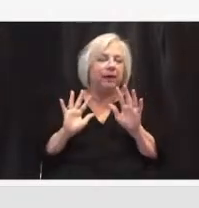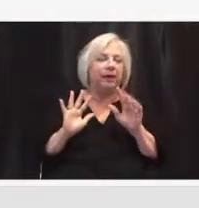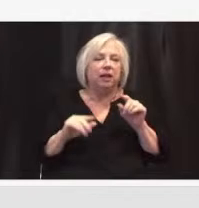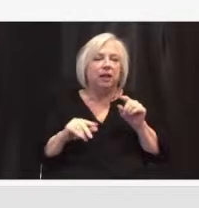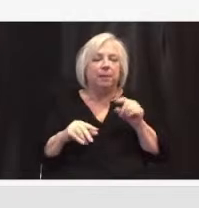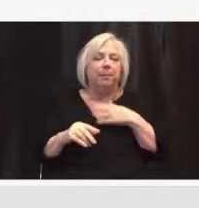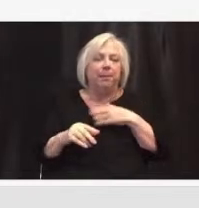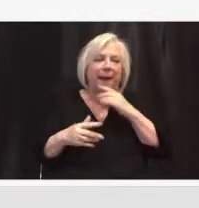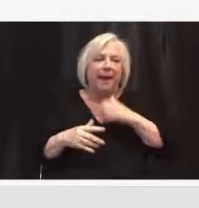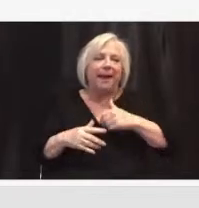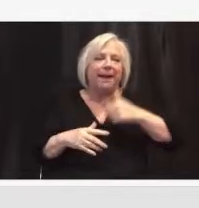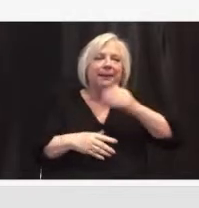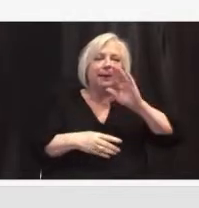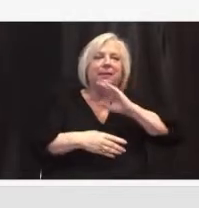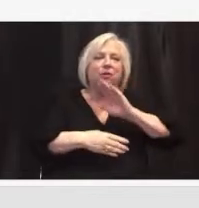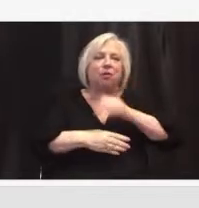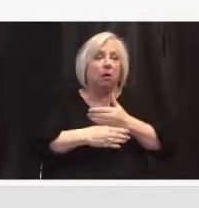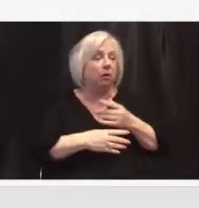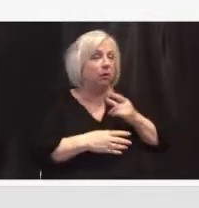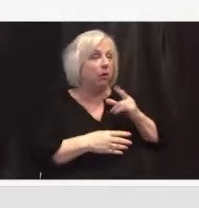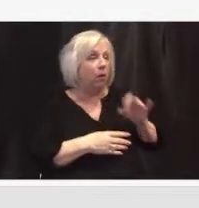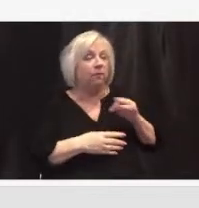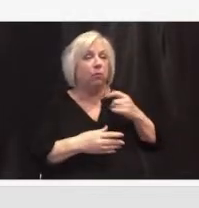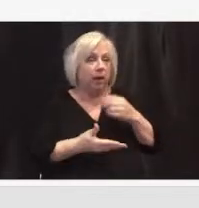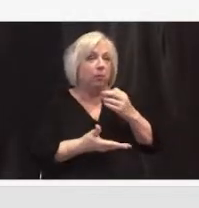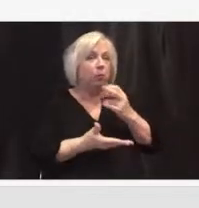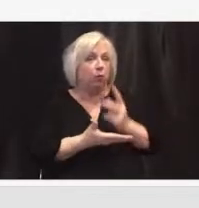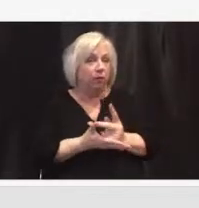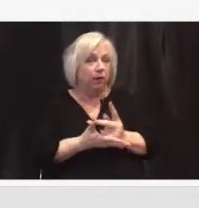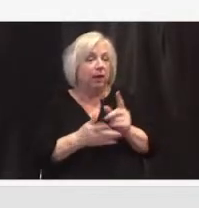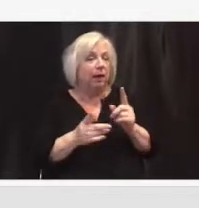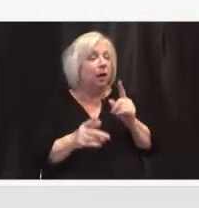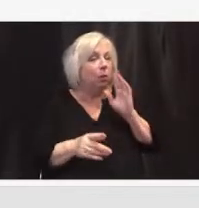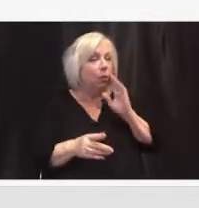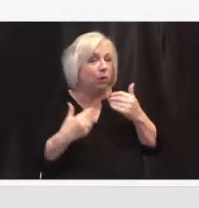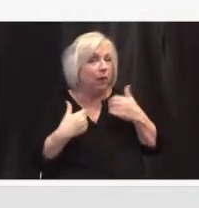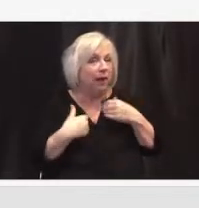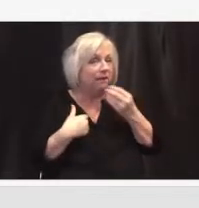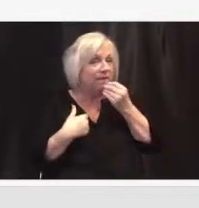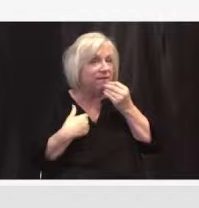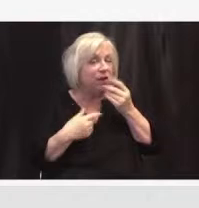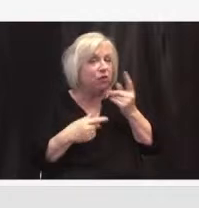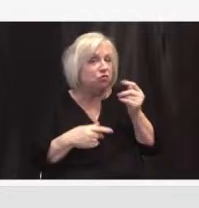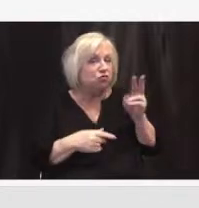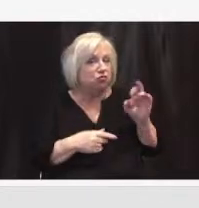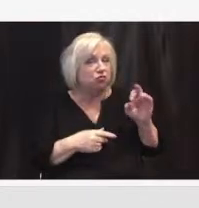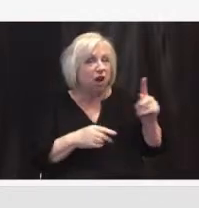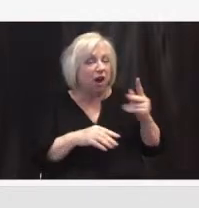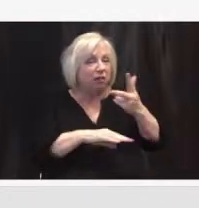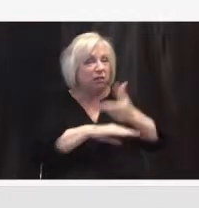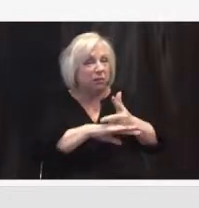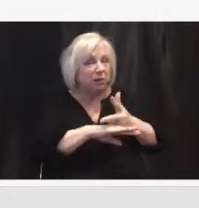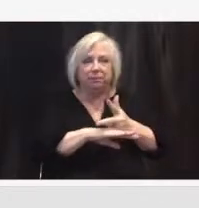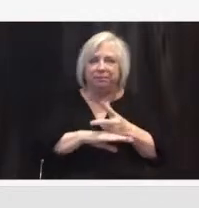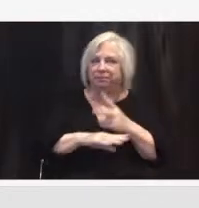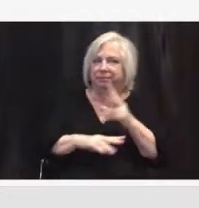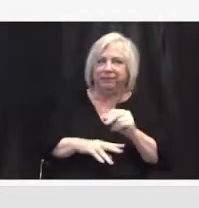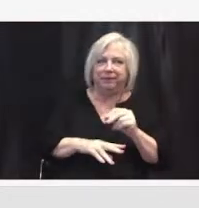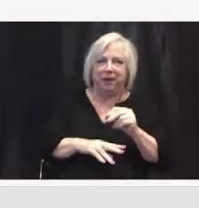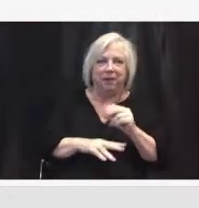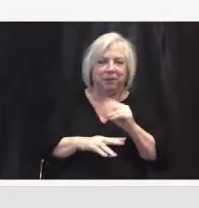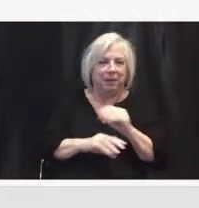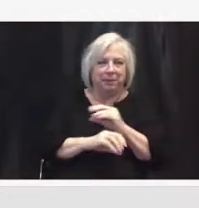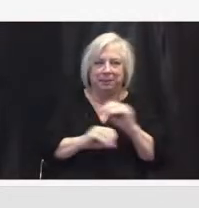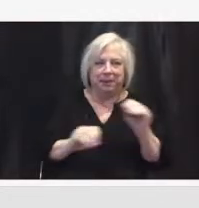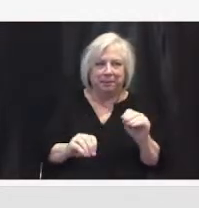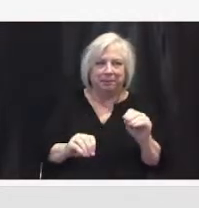eldest daughter. So if this application is approved, is a food truck going to be on the premises? No food truck will be on the premises if this is